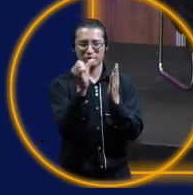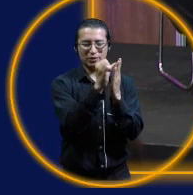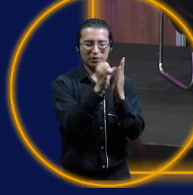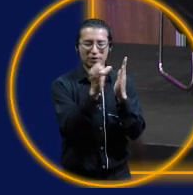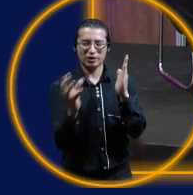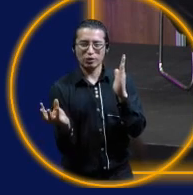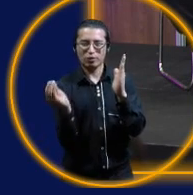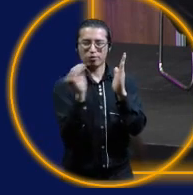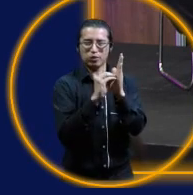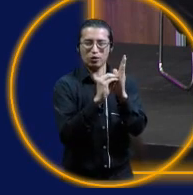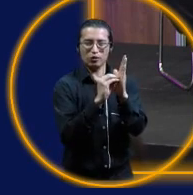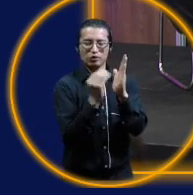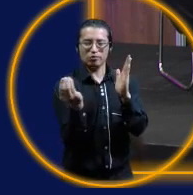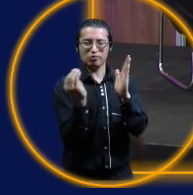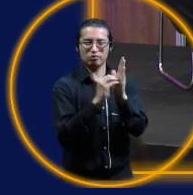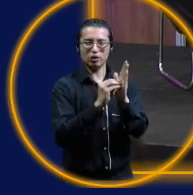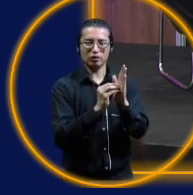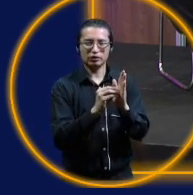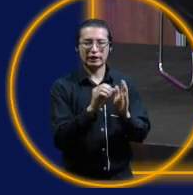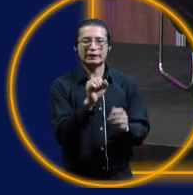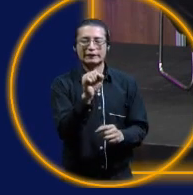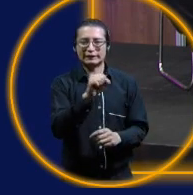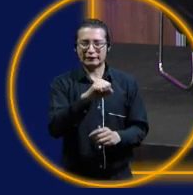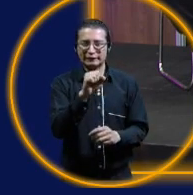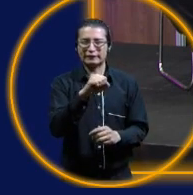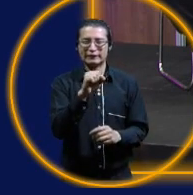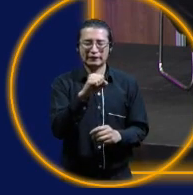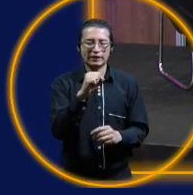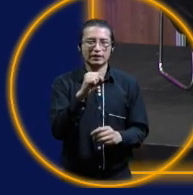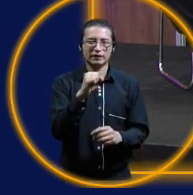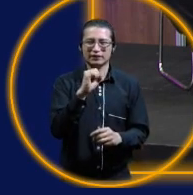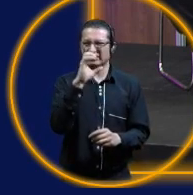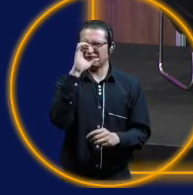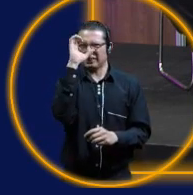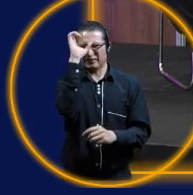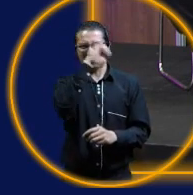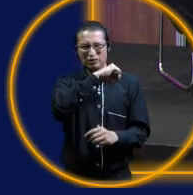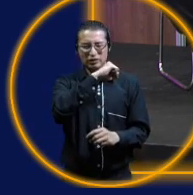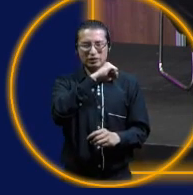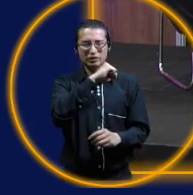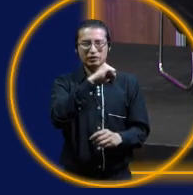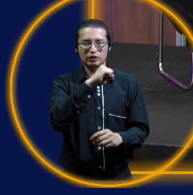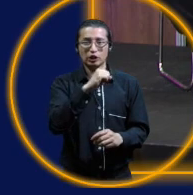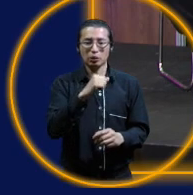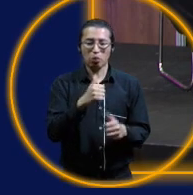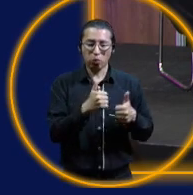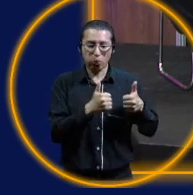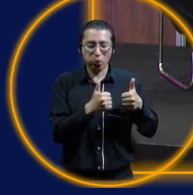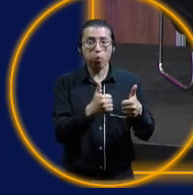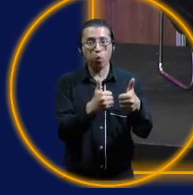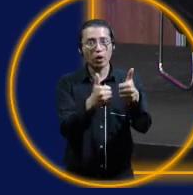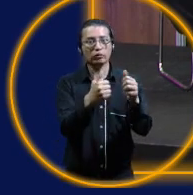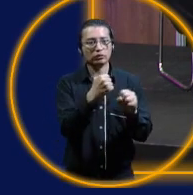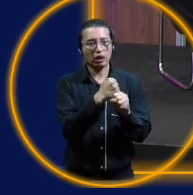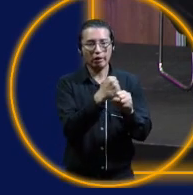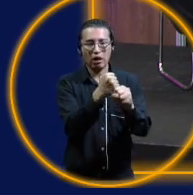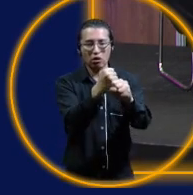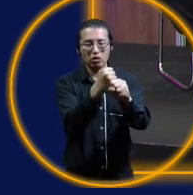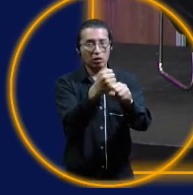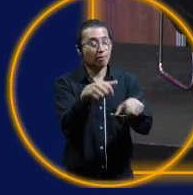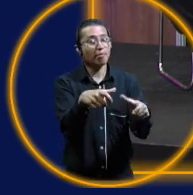It is a dark realization when you realize that the better your work is, the more people will be hooked on the